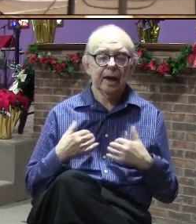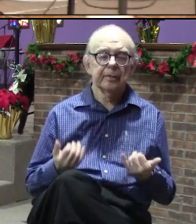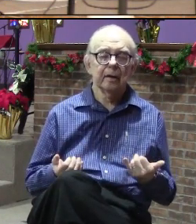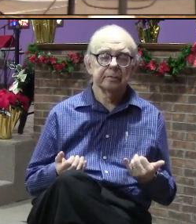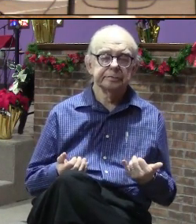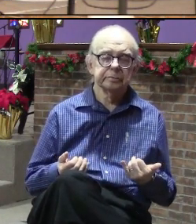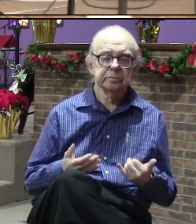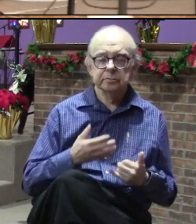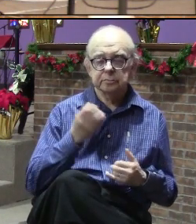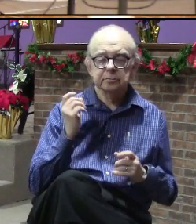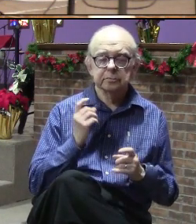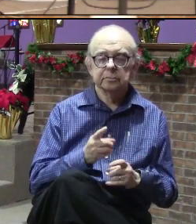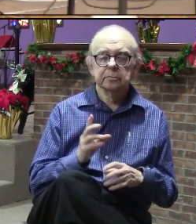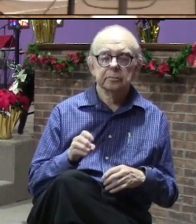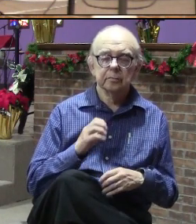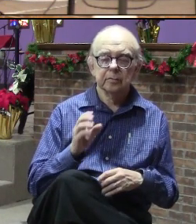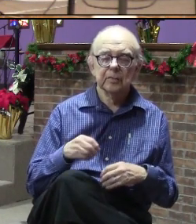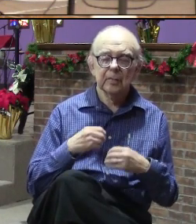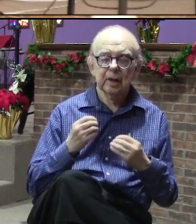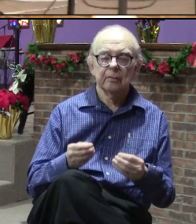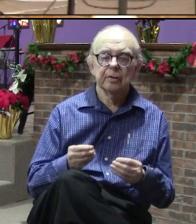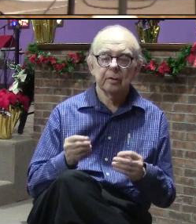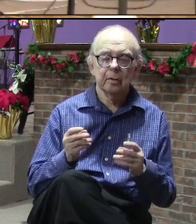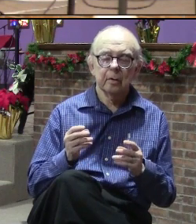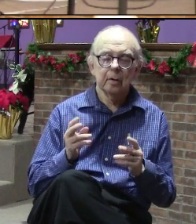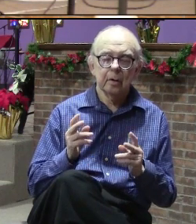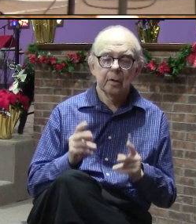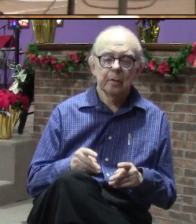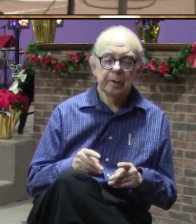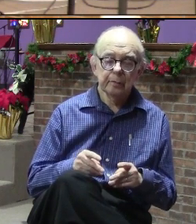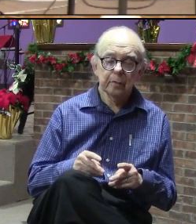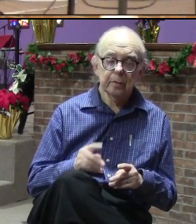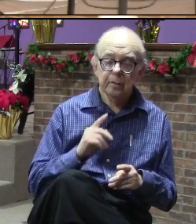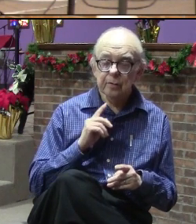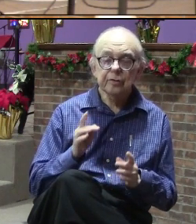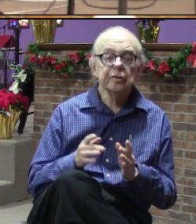The greatest gift that was ever given to humankind was Jesus,